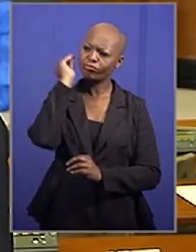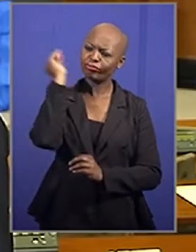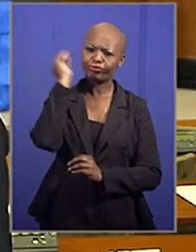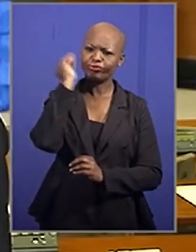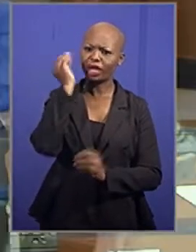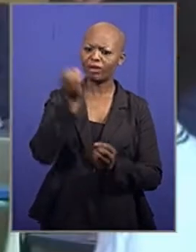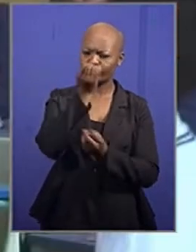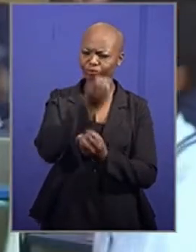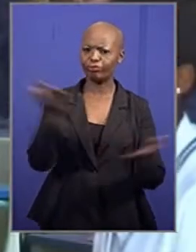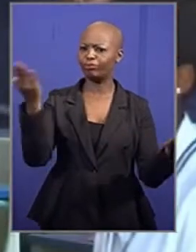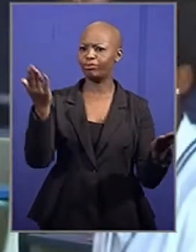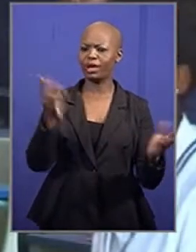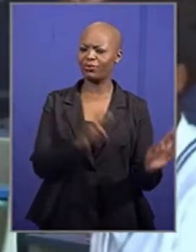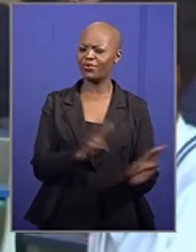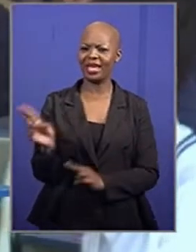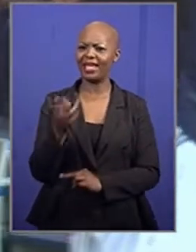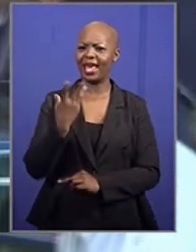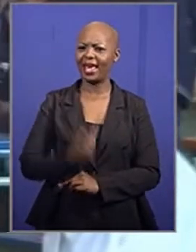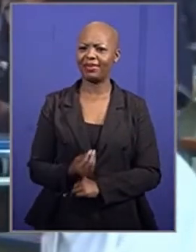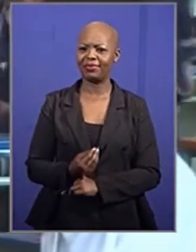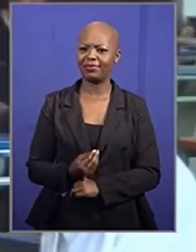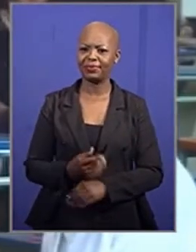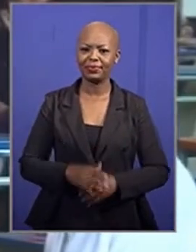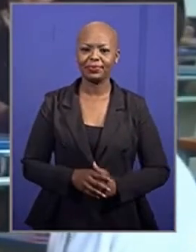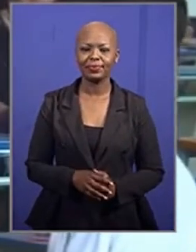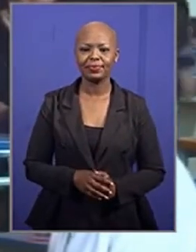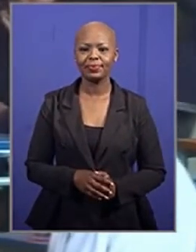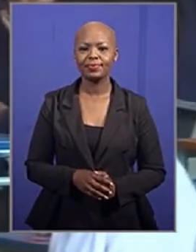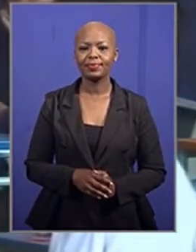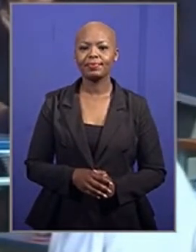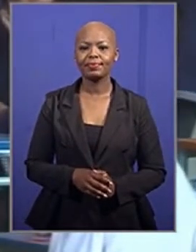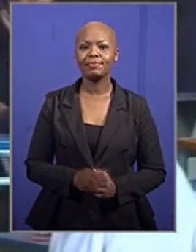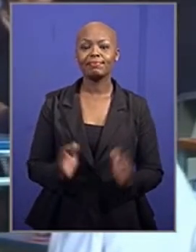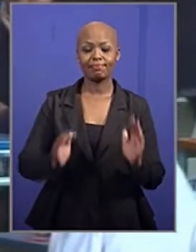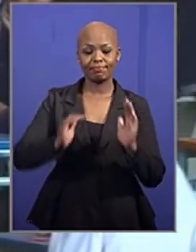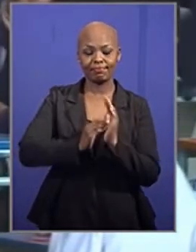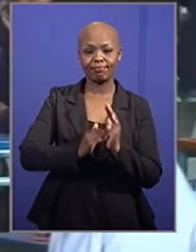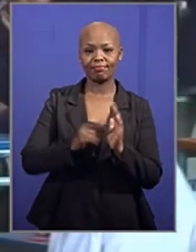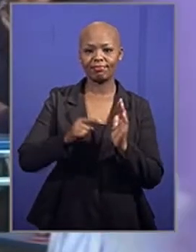whoever needed it. Ditlhatlhobo tša matriki ngwagola di ngwadilwe ke baithuti ba palo e dira go rekoto.